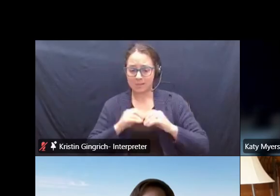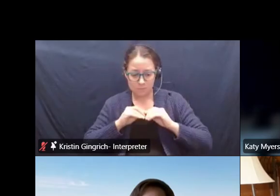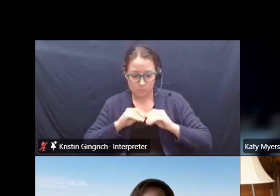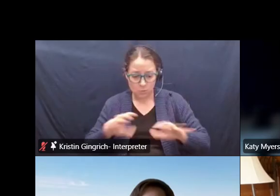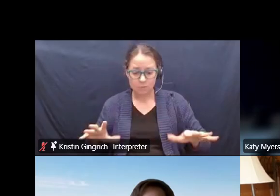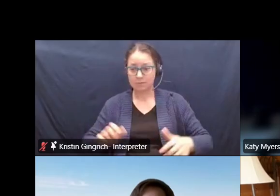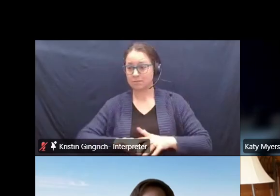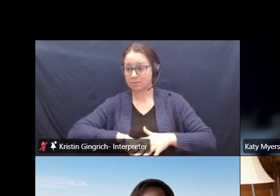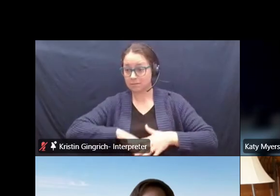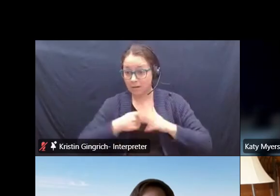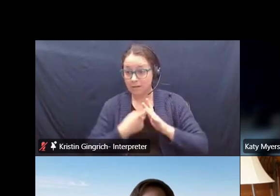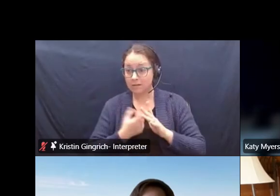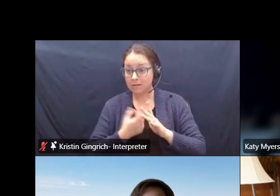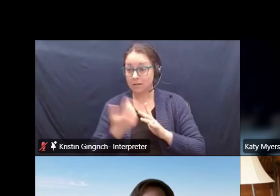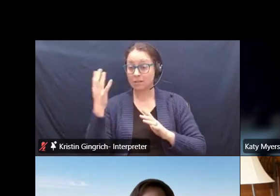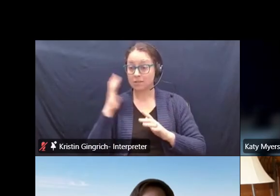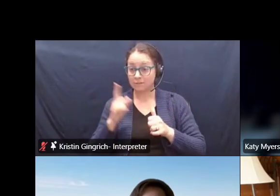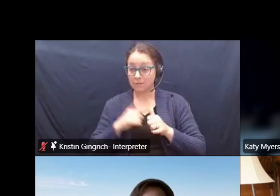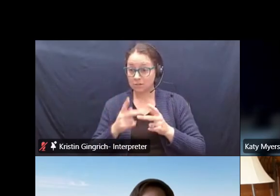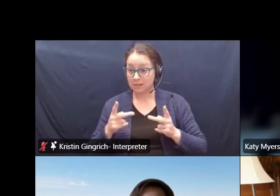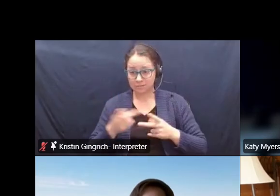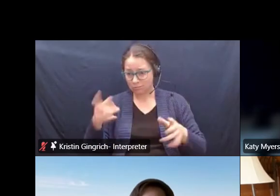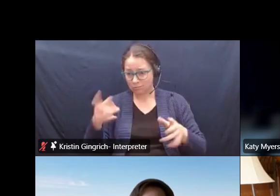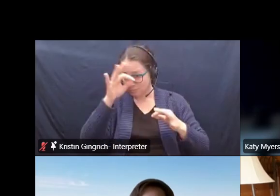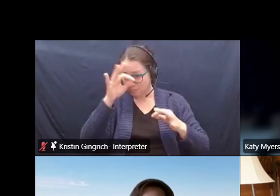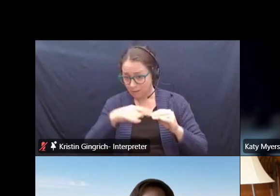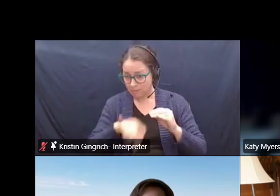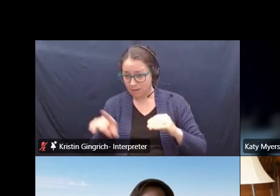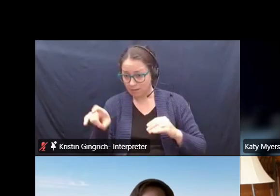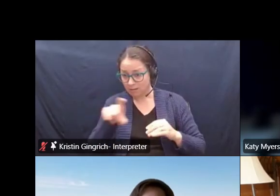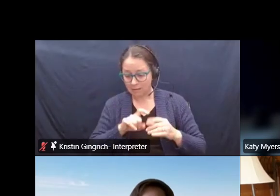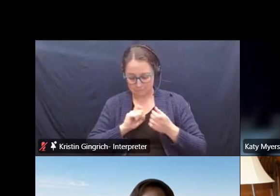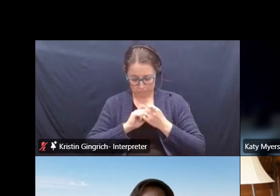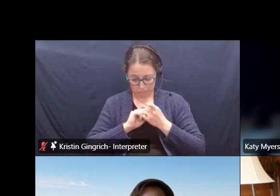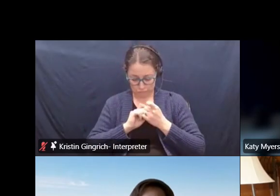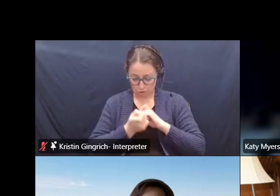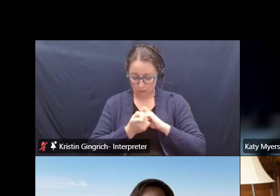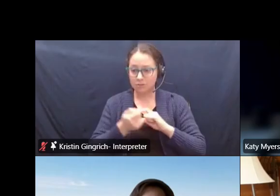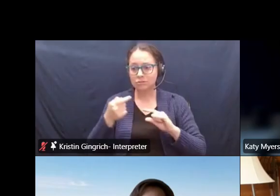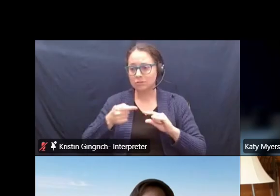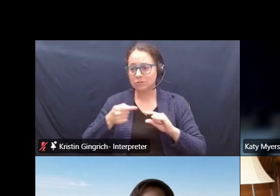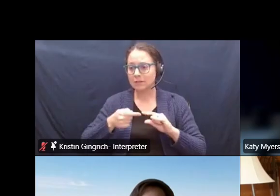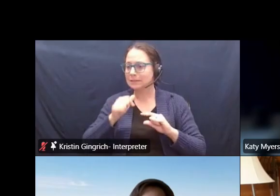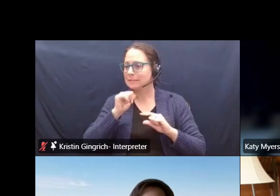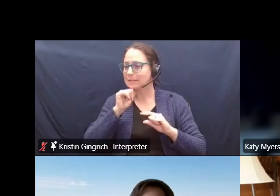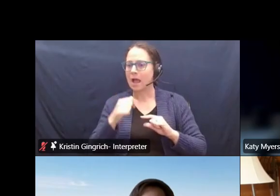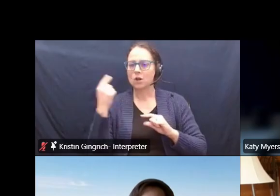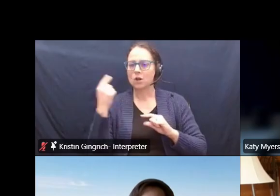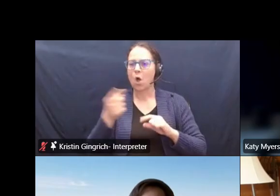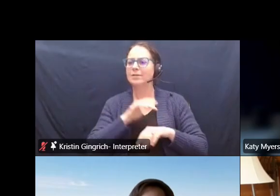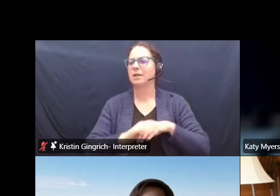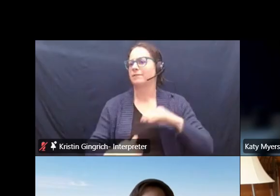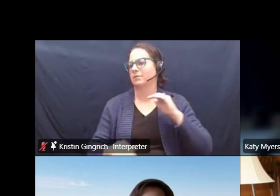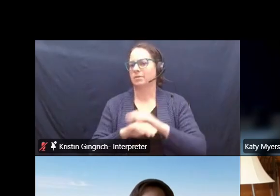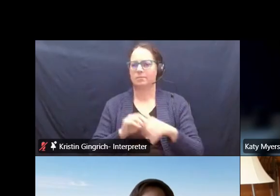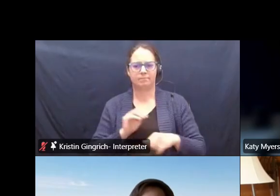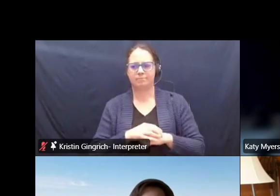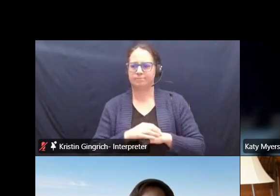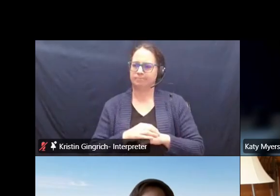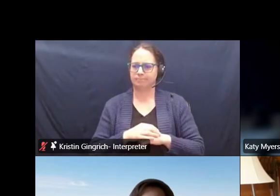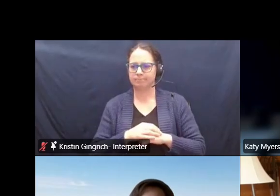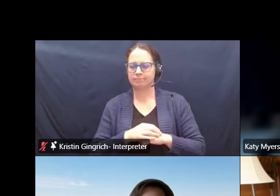began in the first place? Change is not always comfortable.